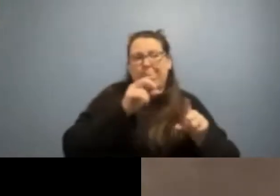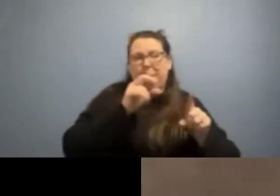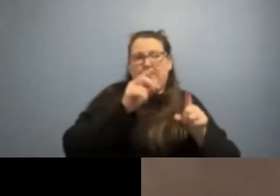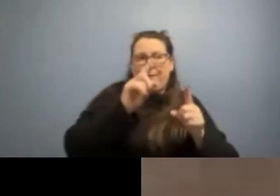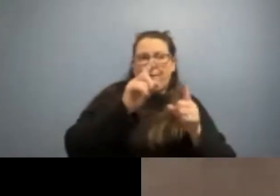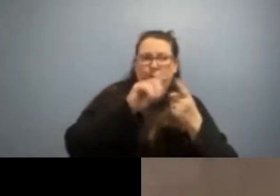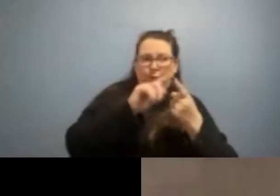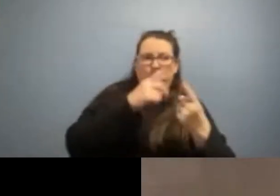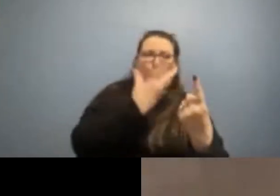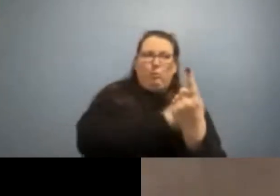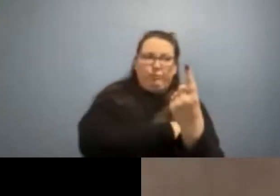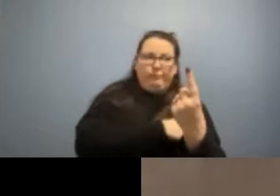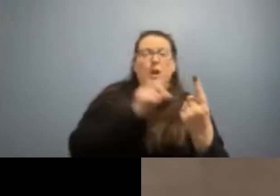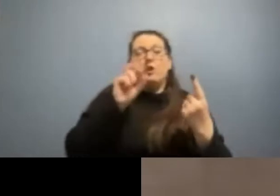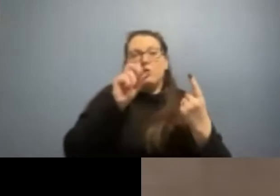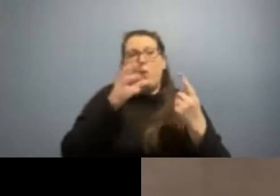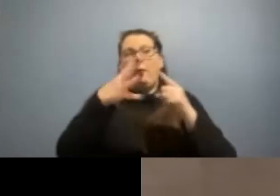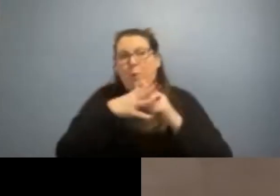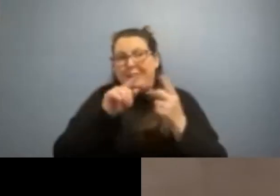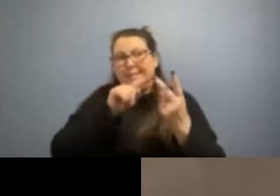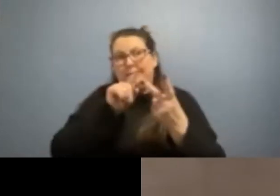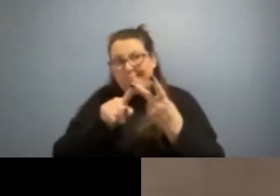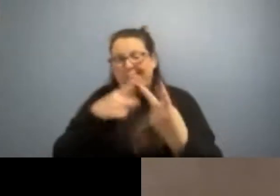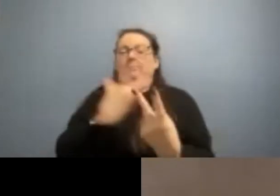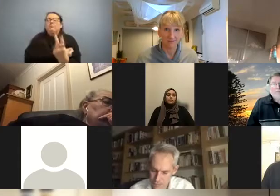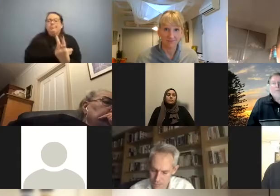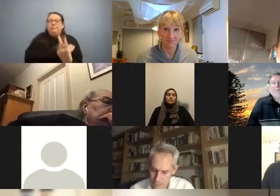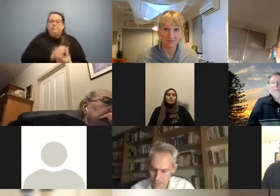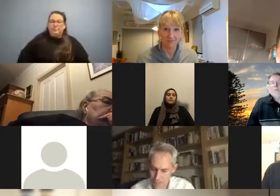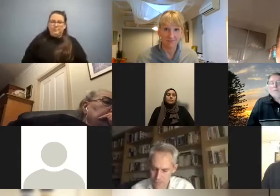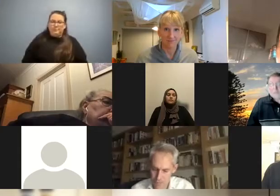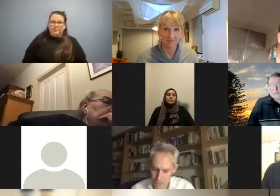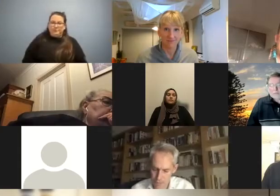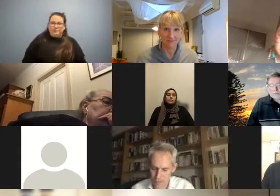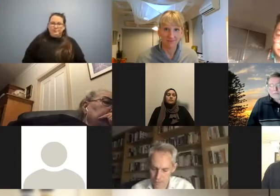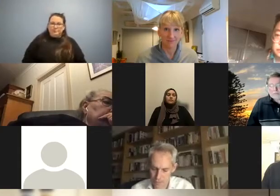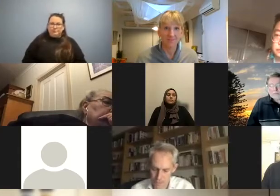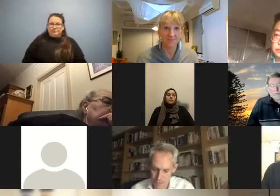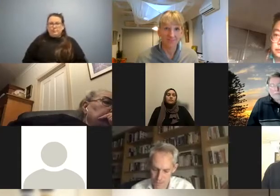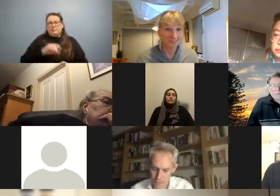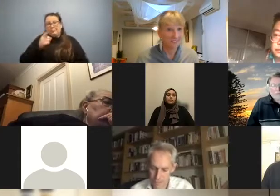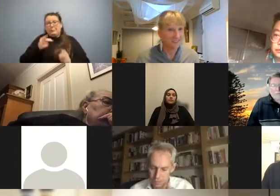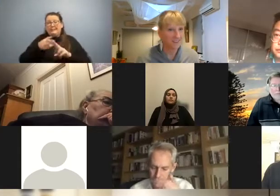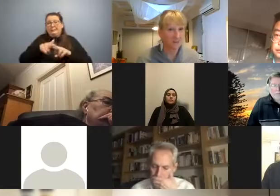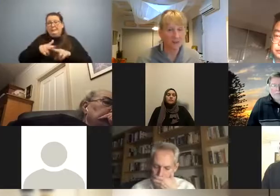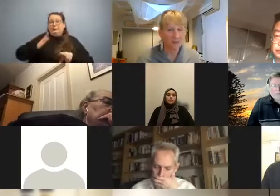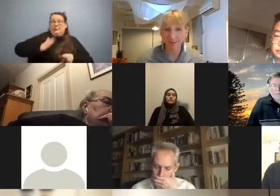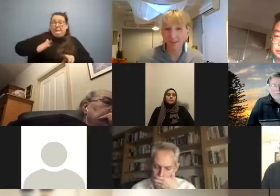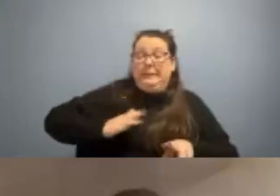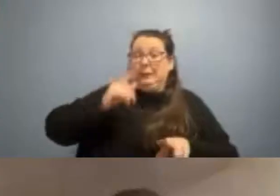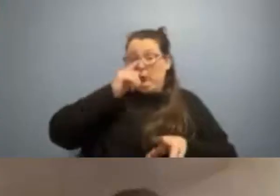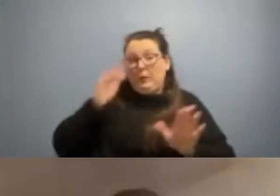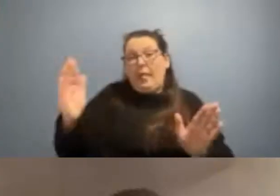has mentioned, that if there's a major outbreak, you could reduce the period to 8 or 4 weeks. Yeah. Great, thank you,